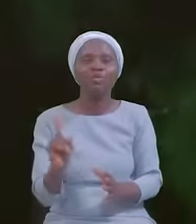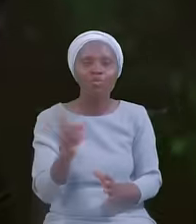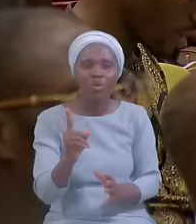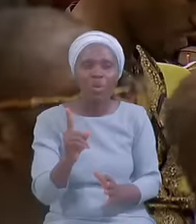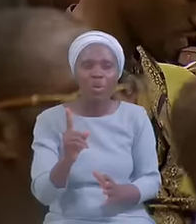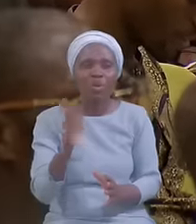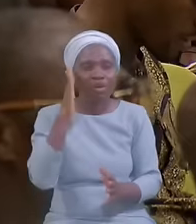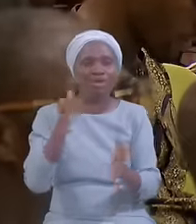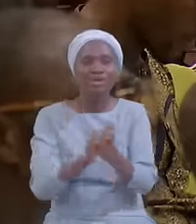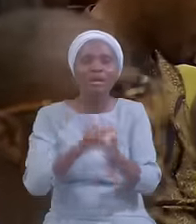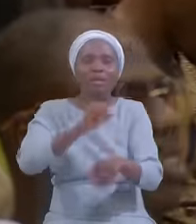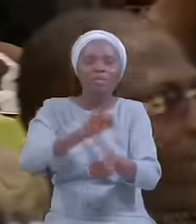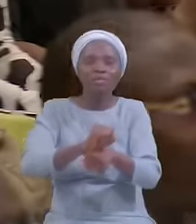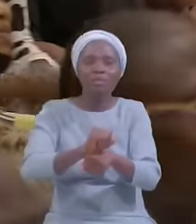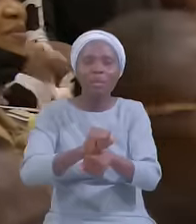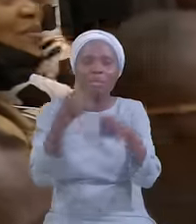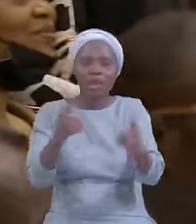tonight?